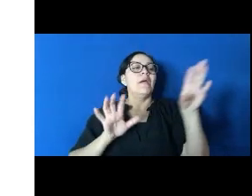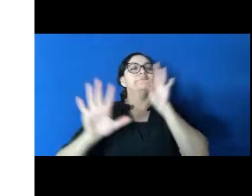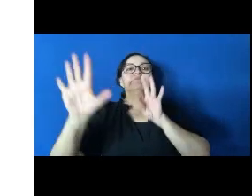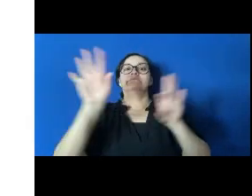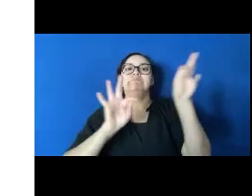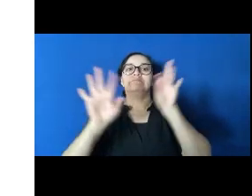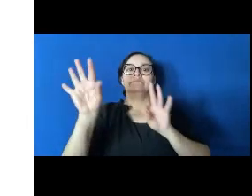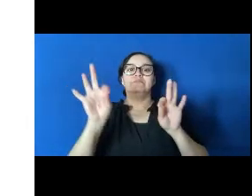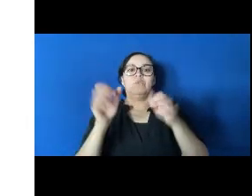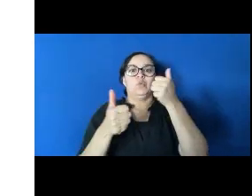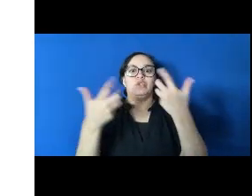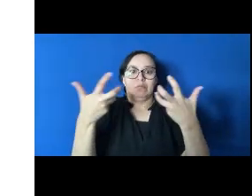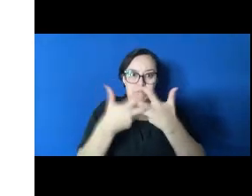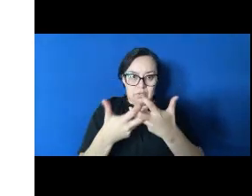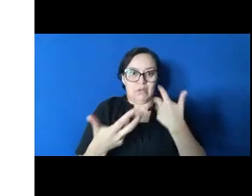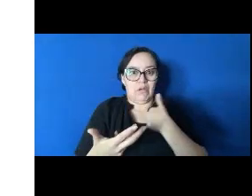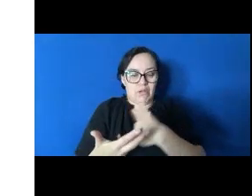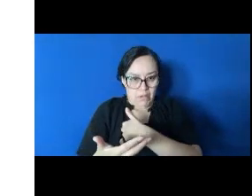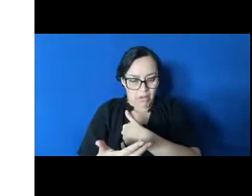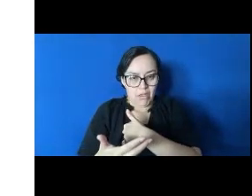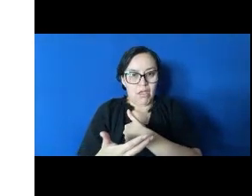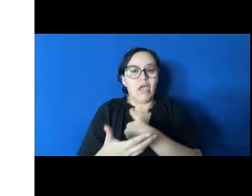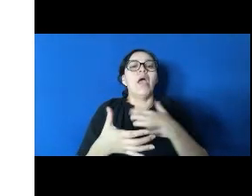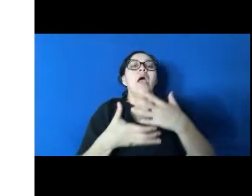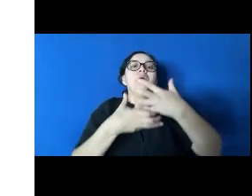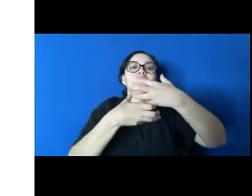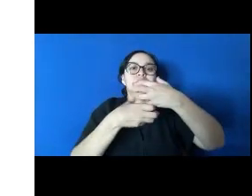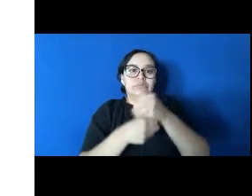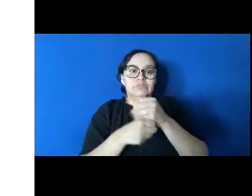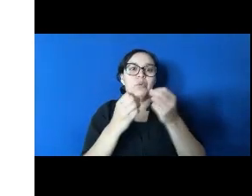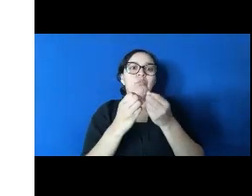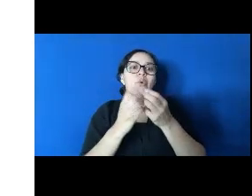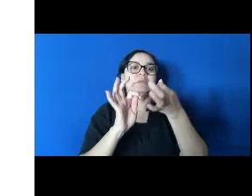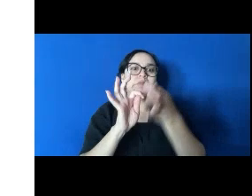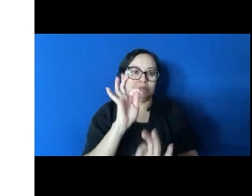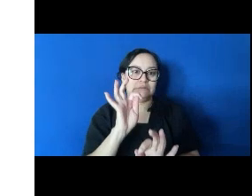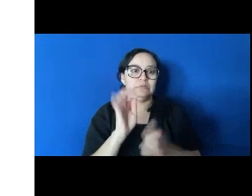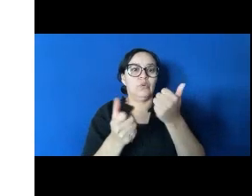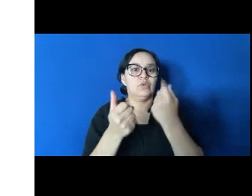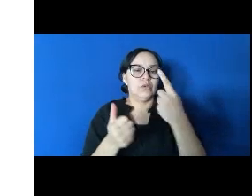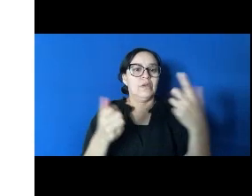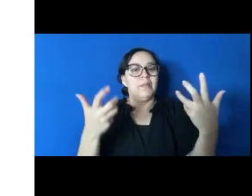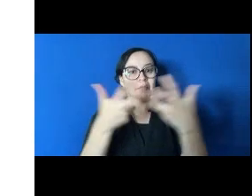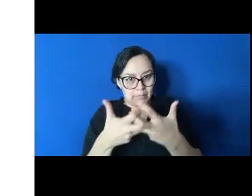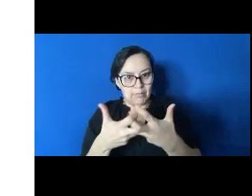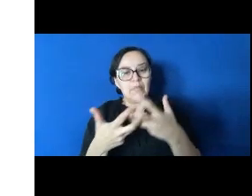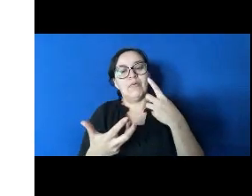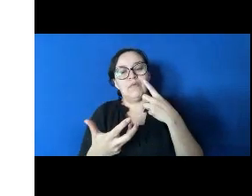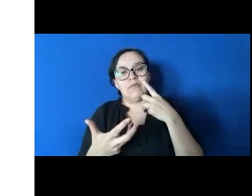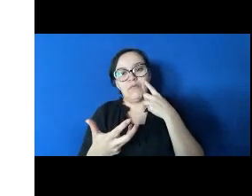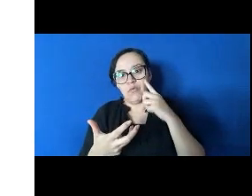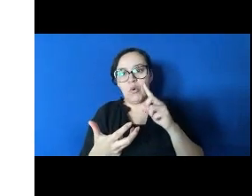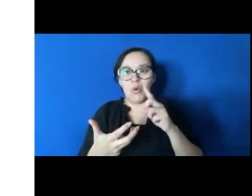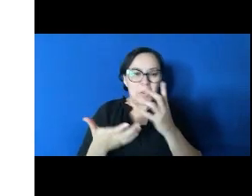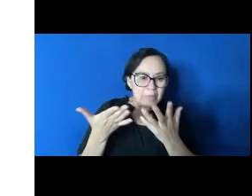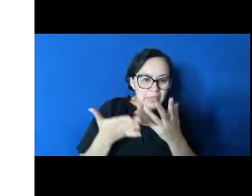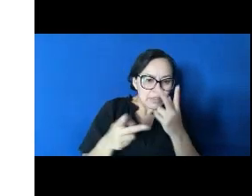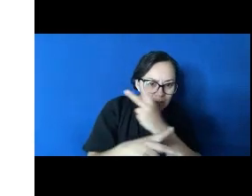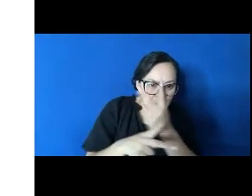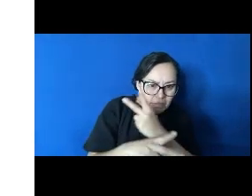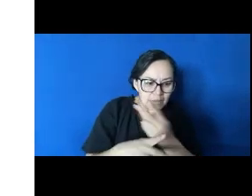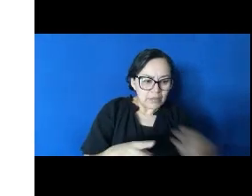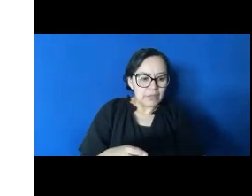for compiling all of the y data herramientas que sean and the tools pertinentes para that tomar are decisiones pertinent o para for que sea cual decision sea